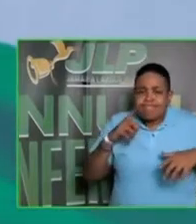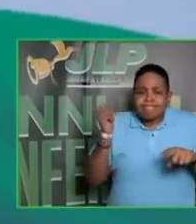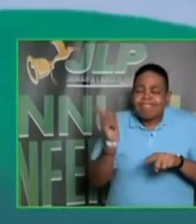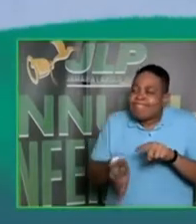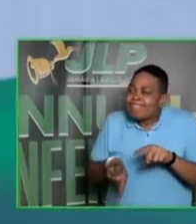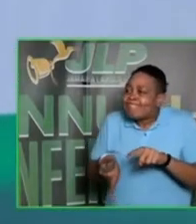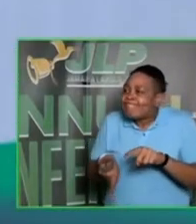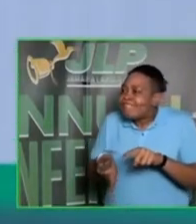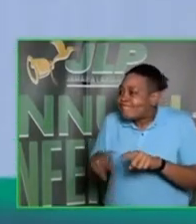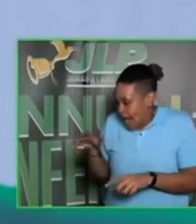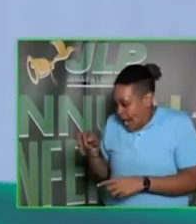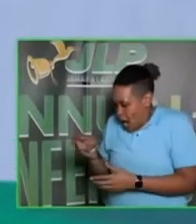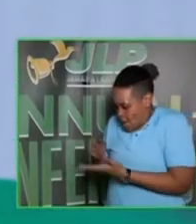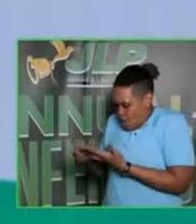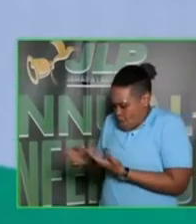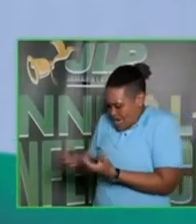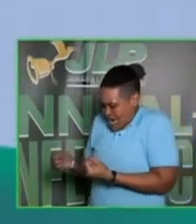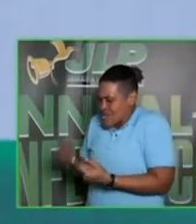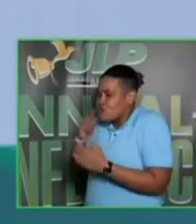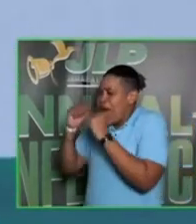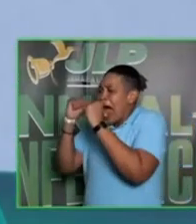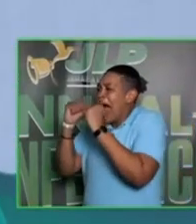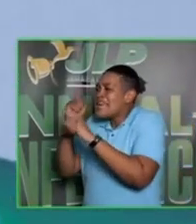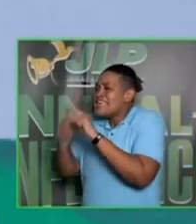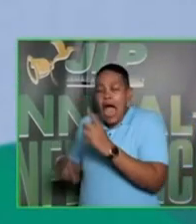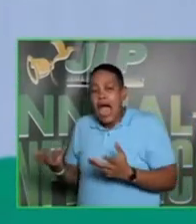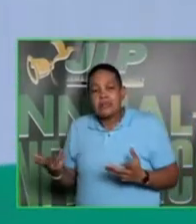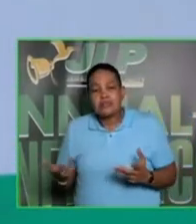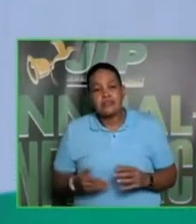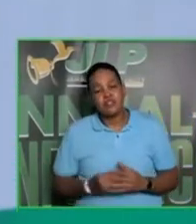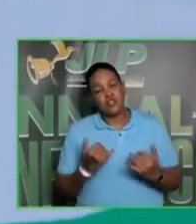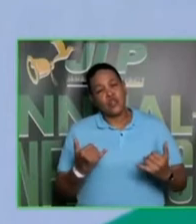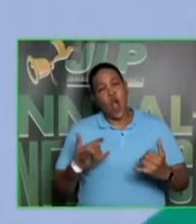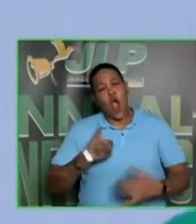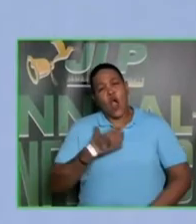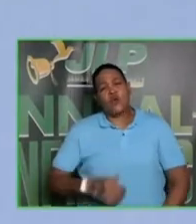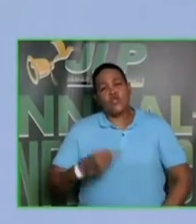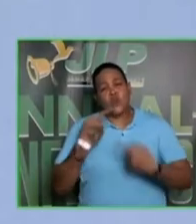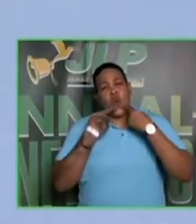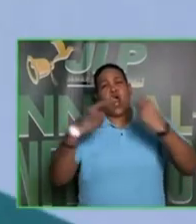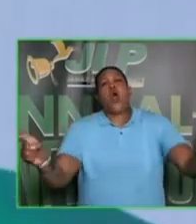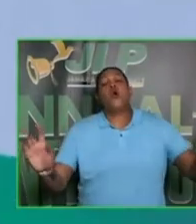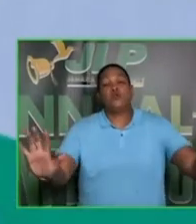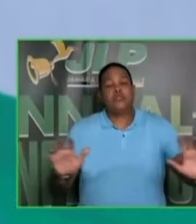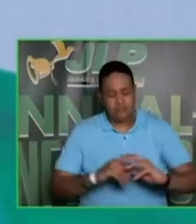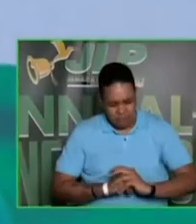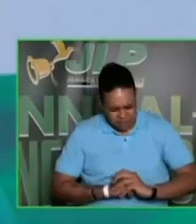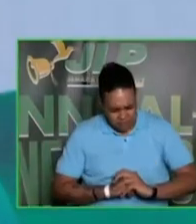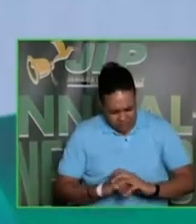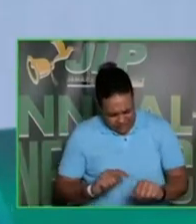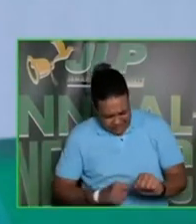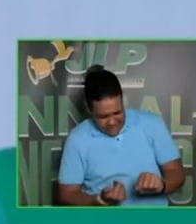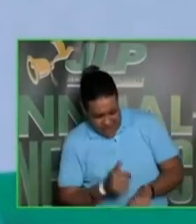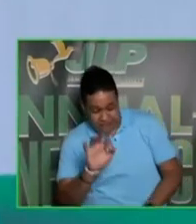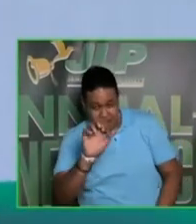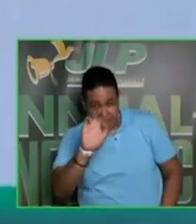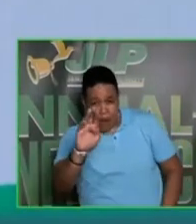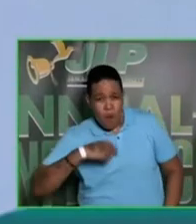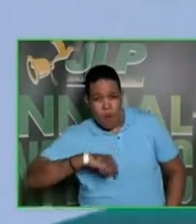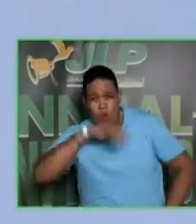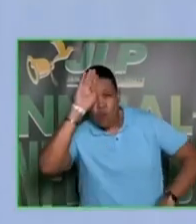CARE program that the government is doing. Now, I wish to announce that starting in February, we